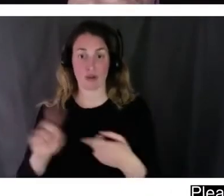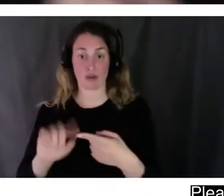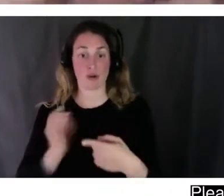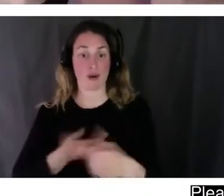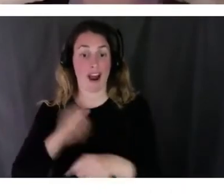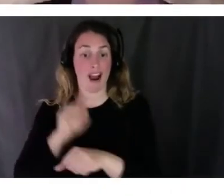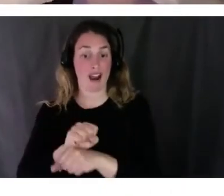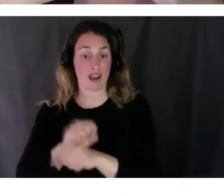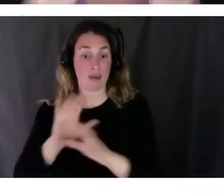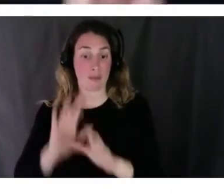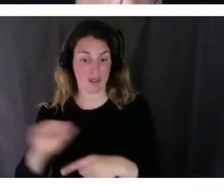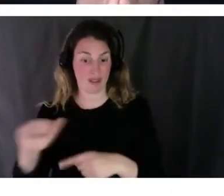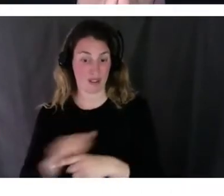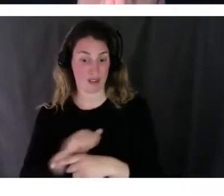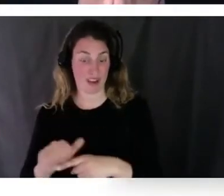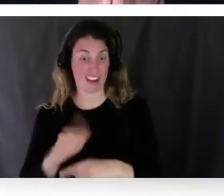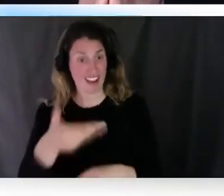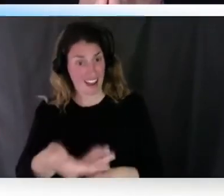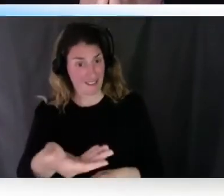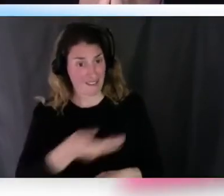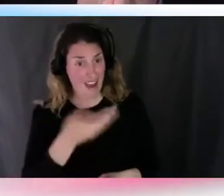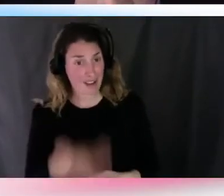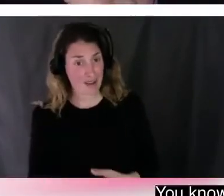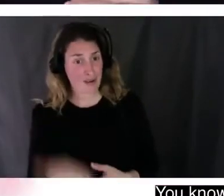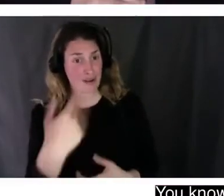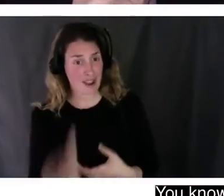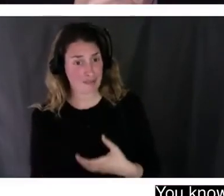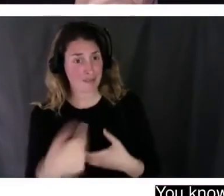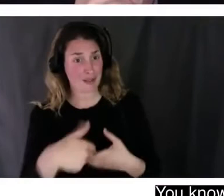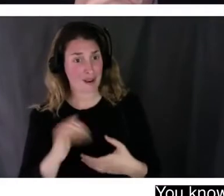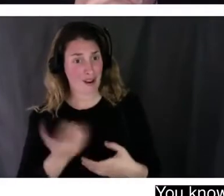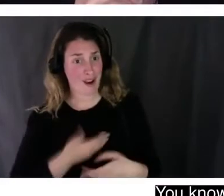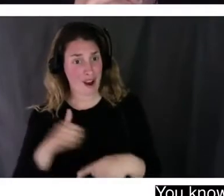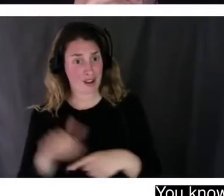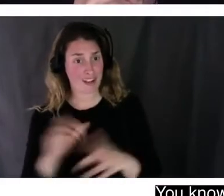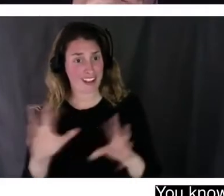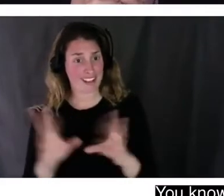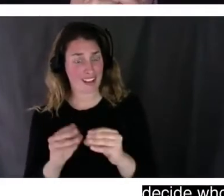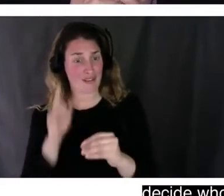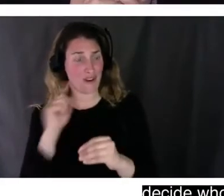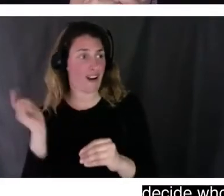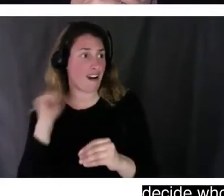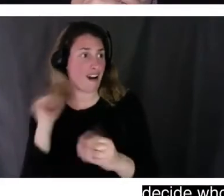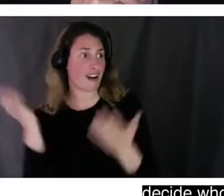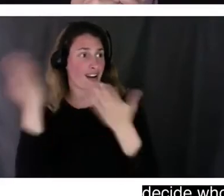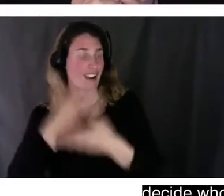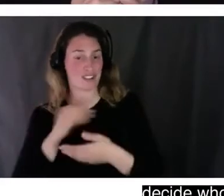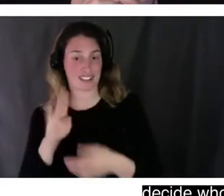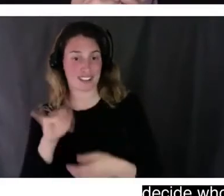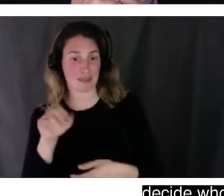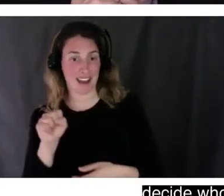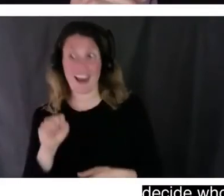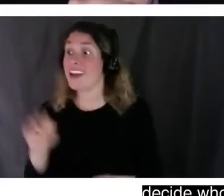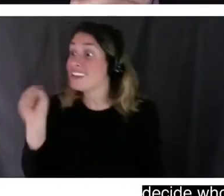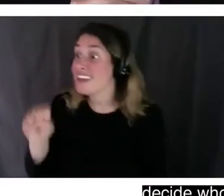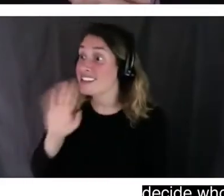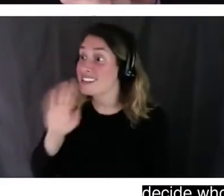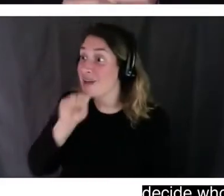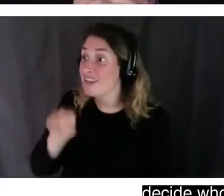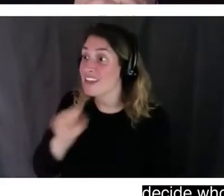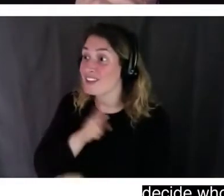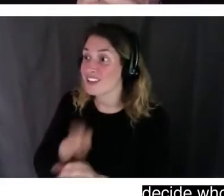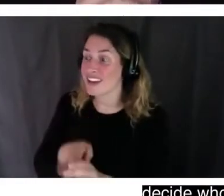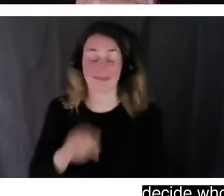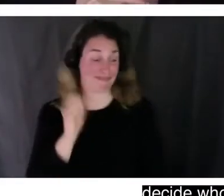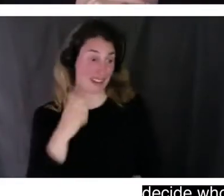our sessions. Please, I would love to see. Yeah, I'm the facilitator, so I get to decide who gets the invite. Woo-hoo. Right?